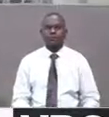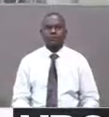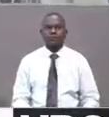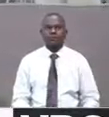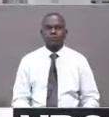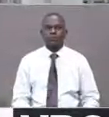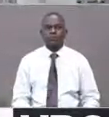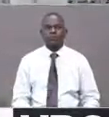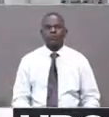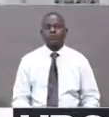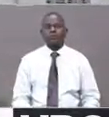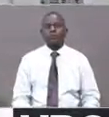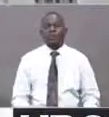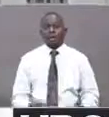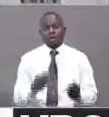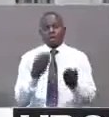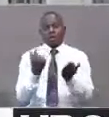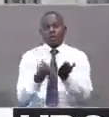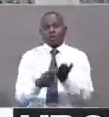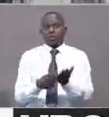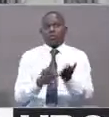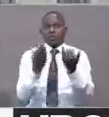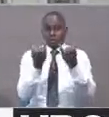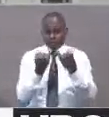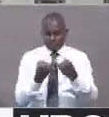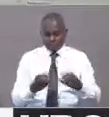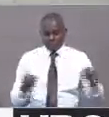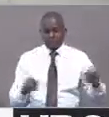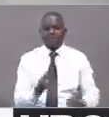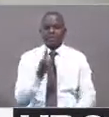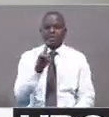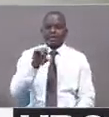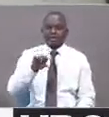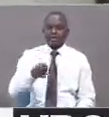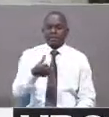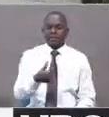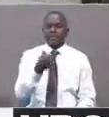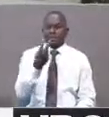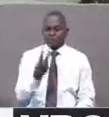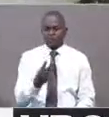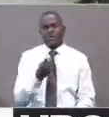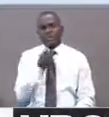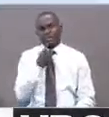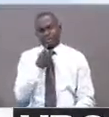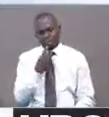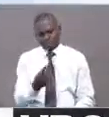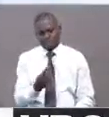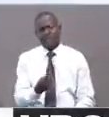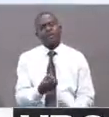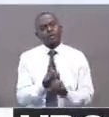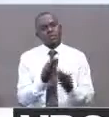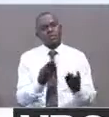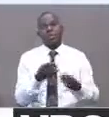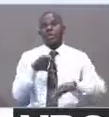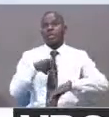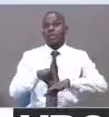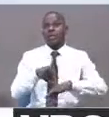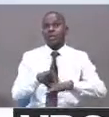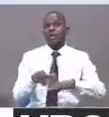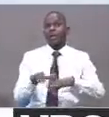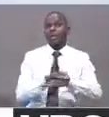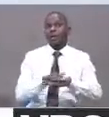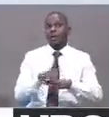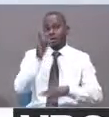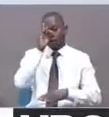In the build-up to Uganda's independence in 1962, it is alleged that on several occasions, Buganda,